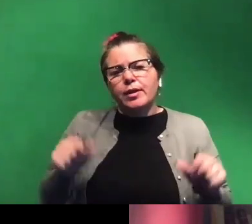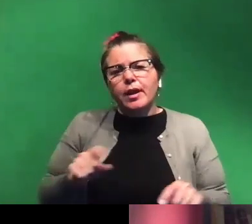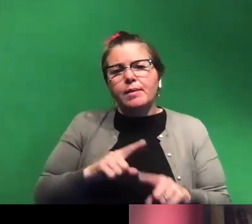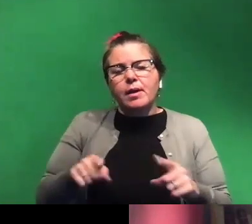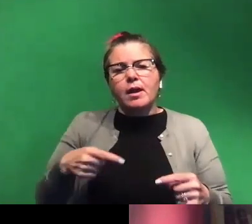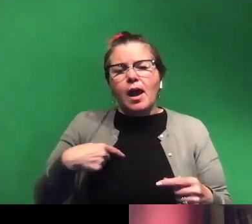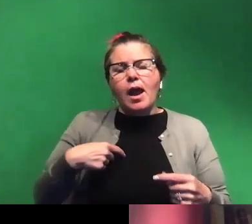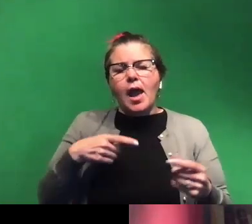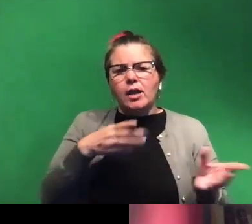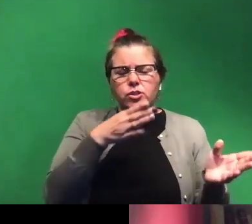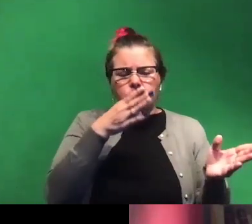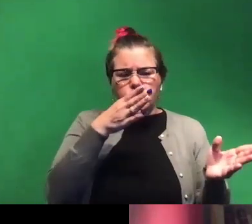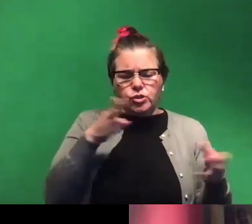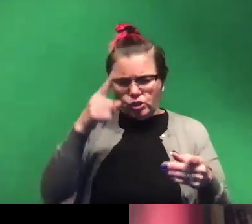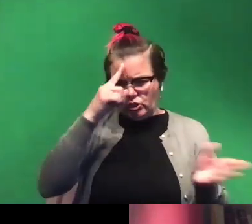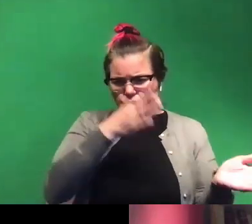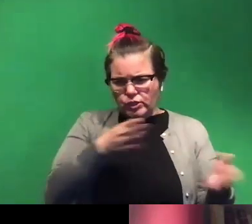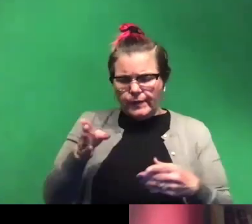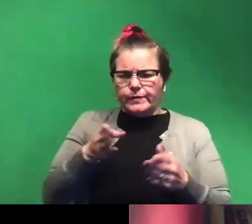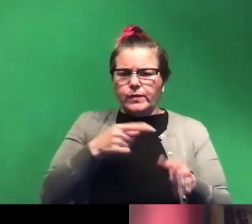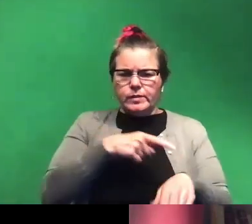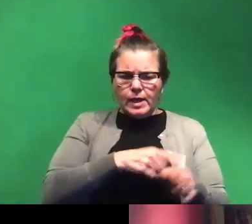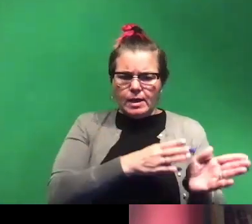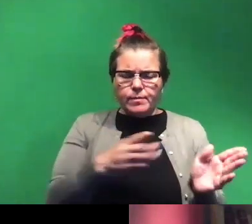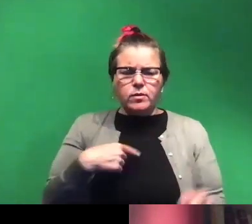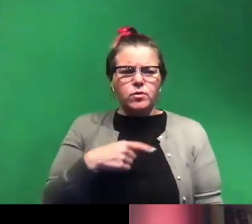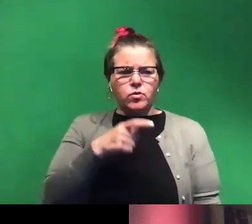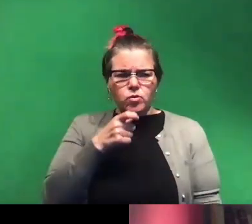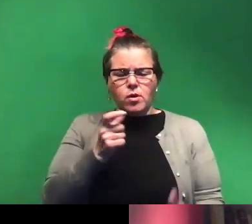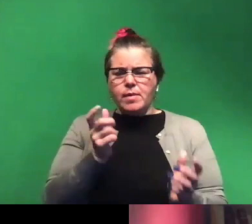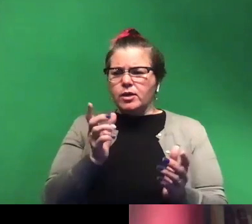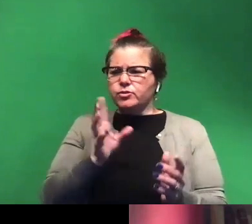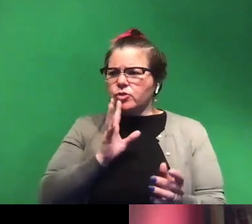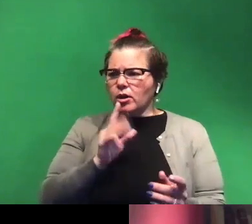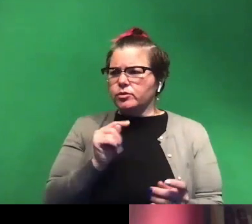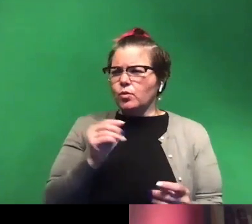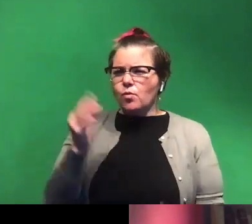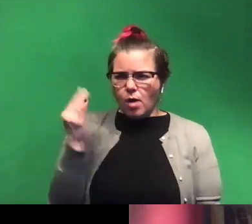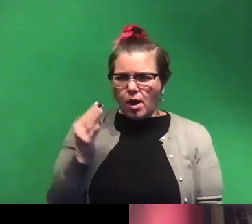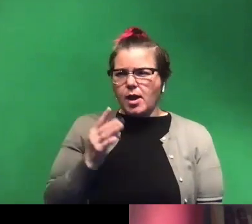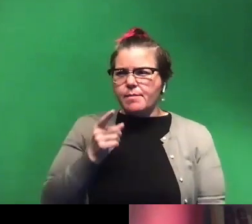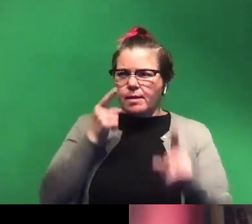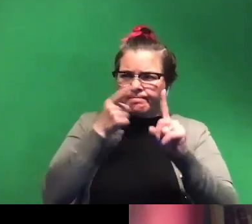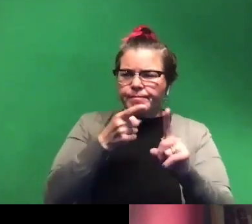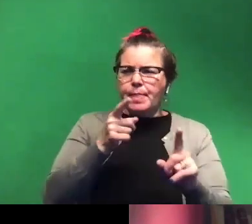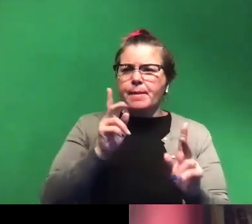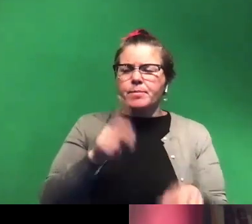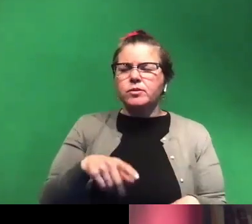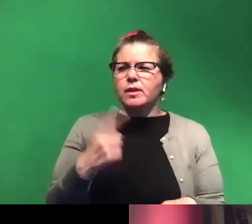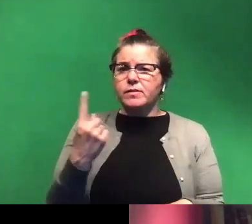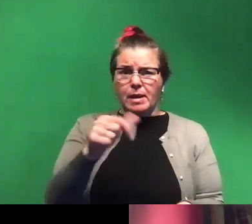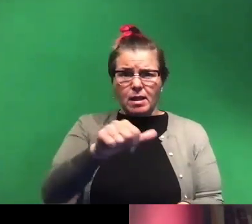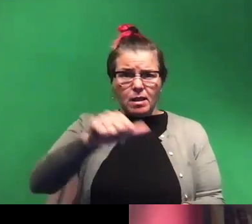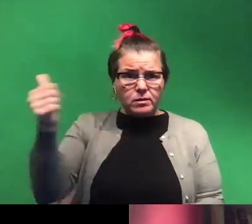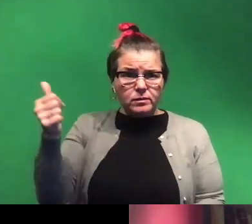to shift over time, thinking about, okay, who am I talking to? Why am I talking to them? Is there somebody else